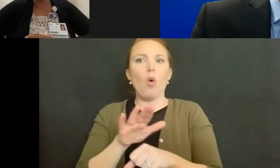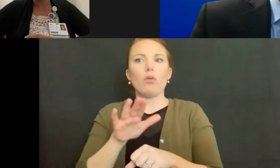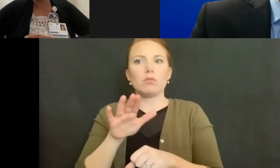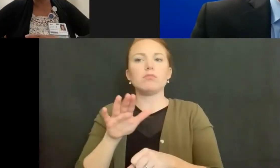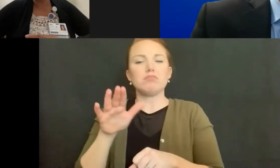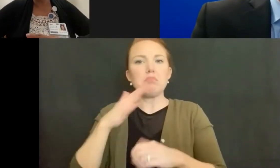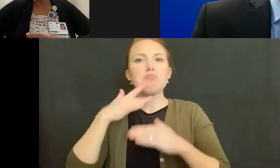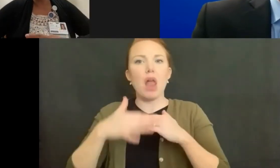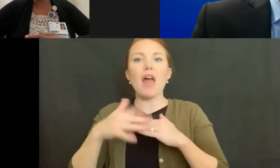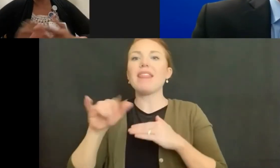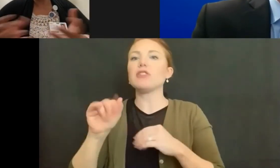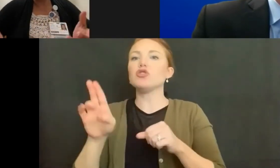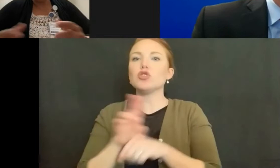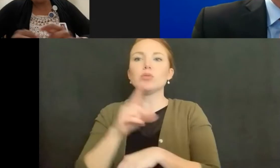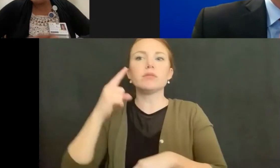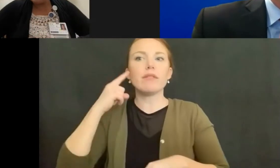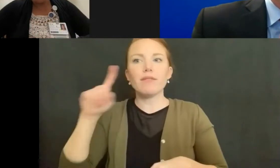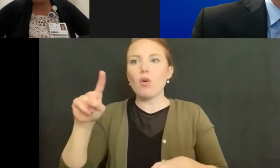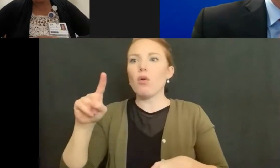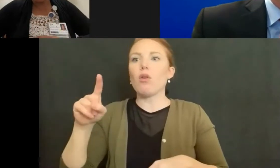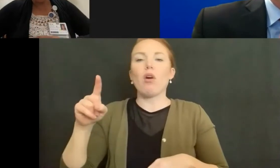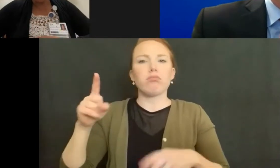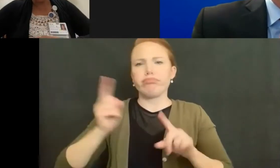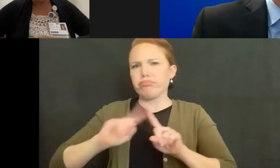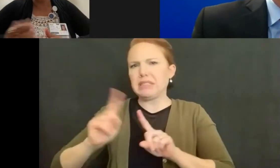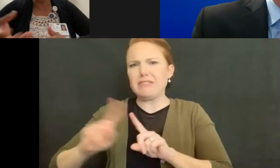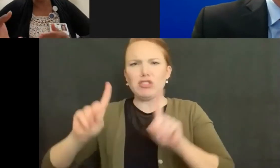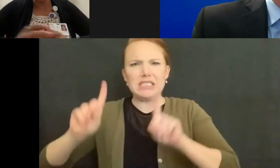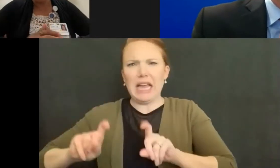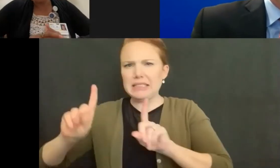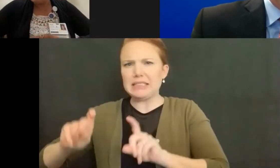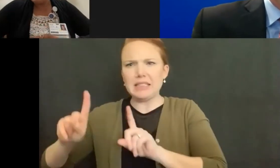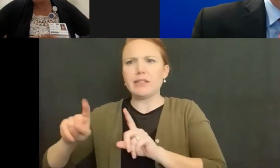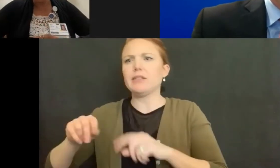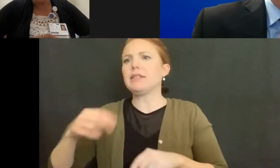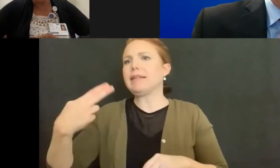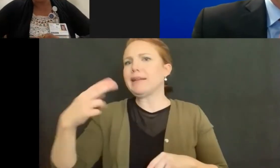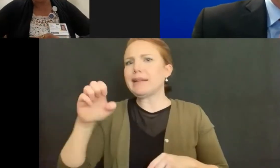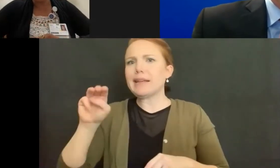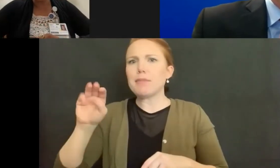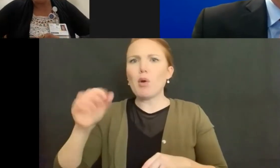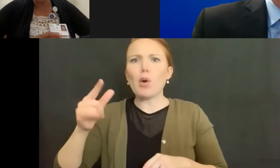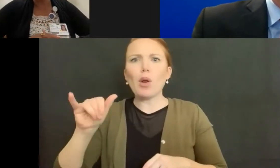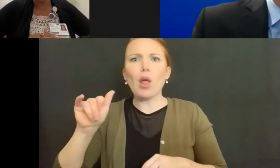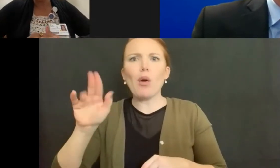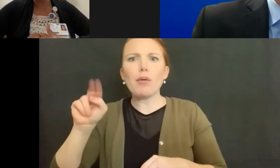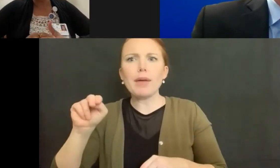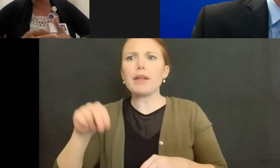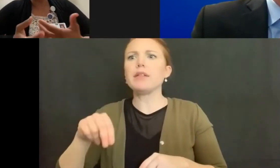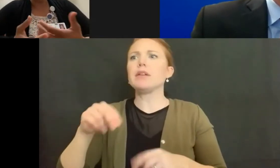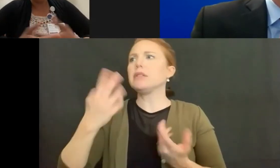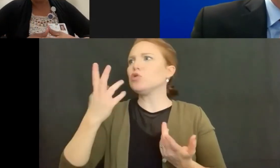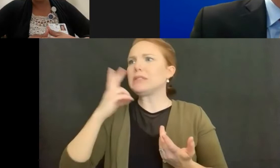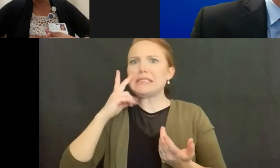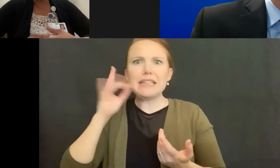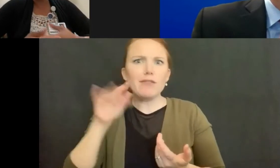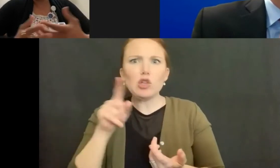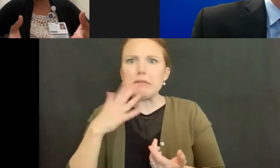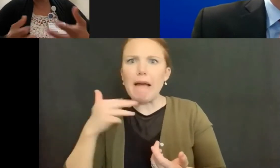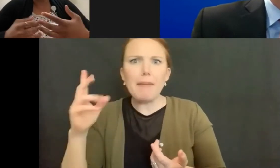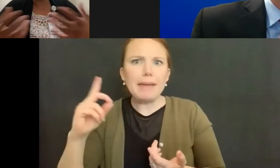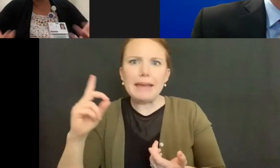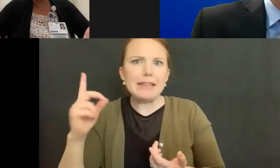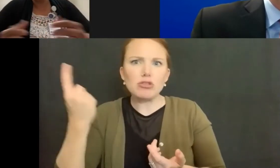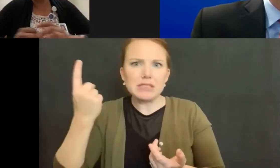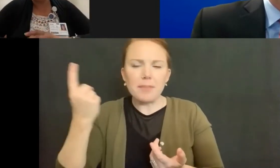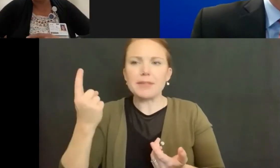be used for variety of testing, for example, hemoglobin A1C to monitor your diabetes, right? Probably